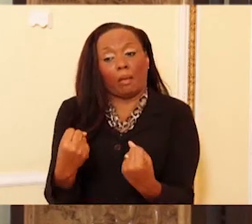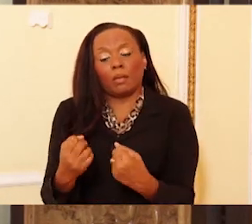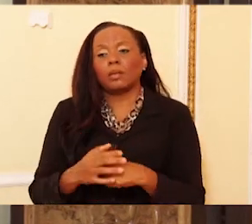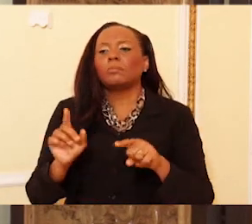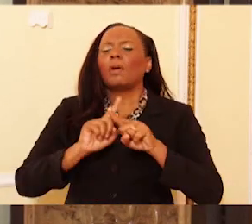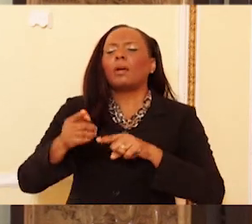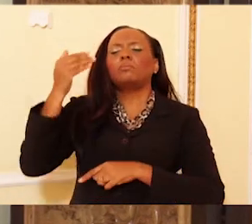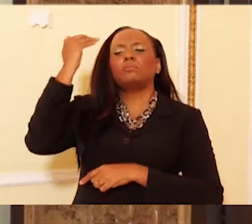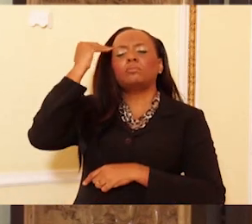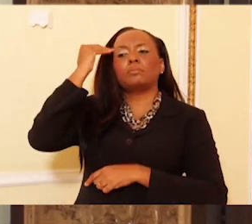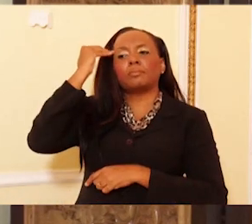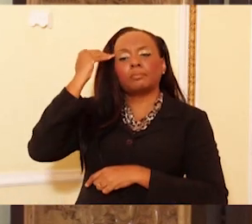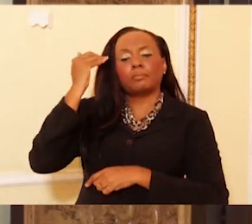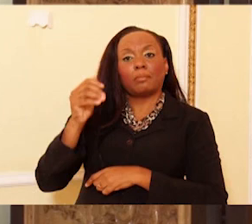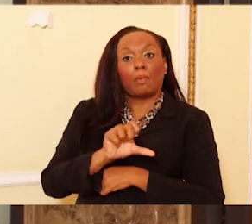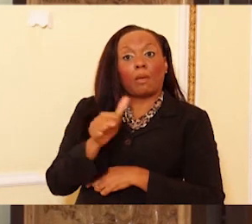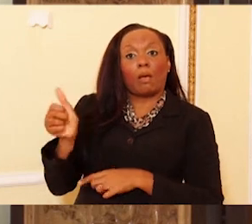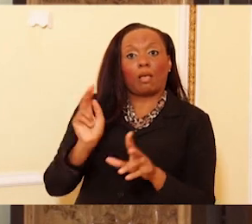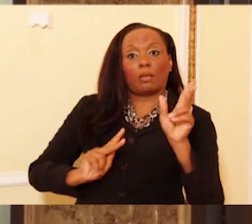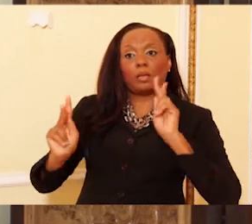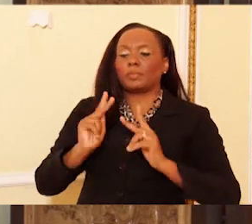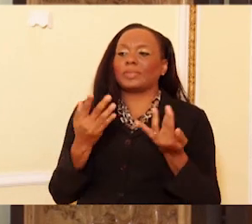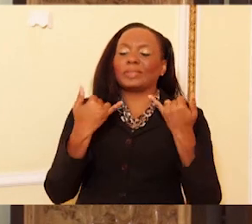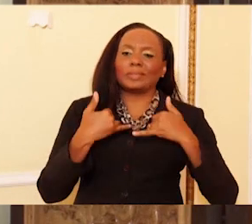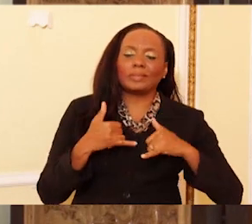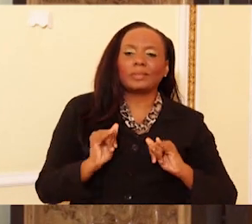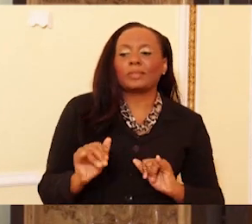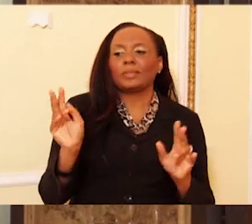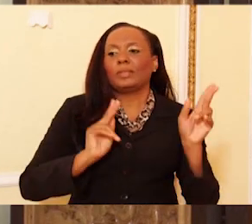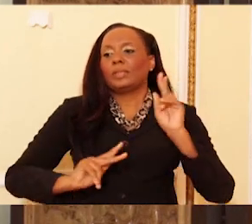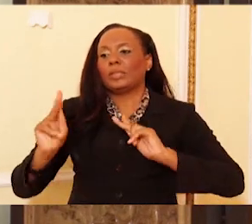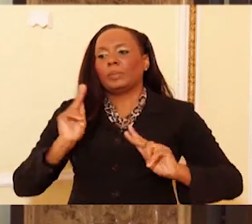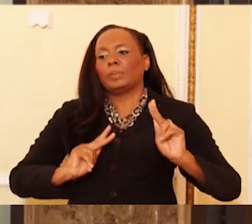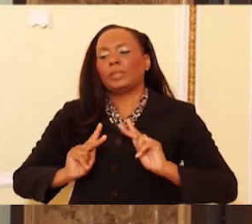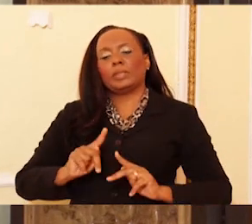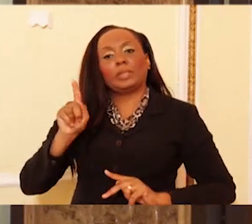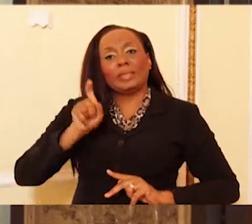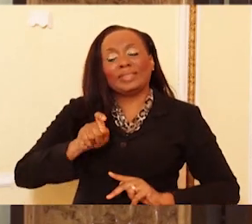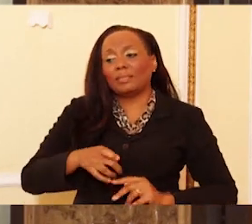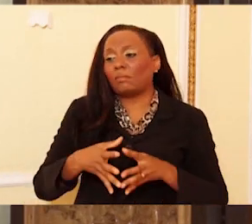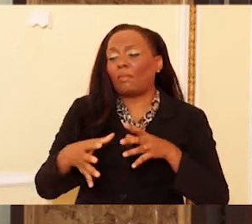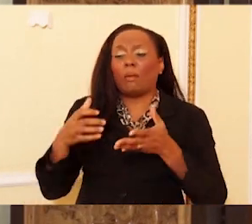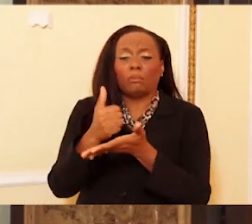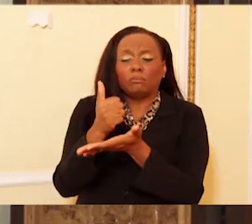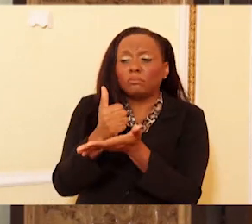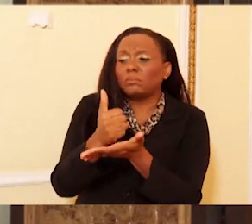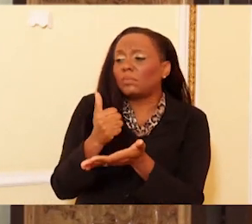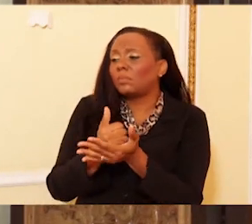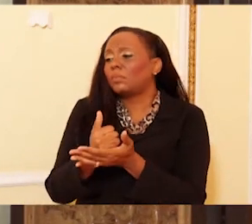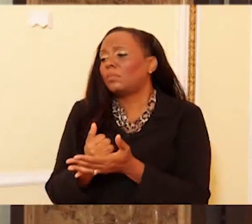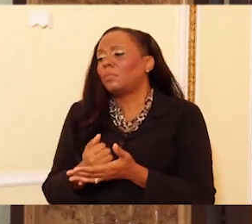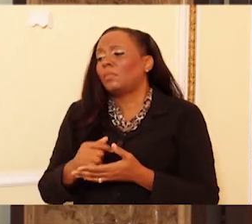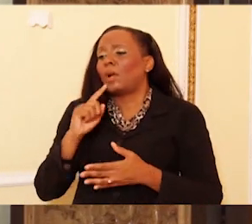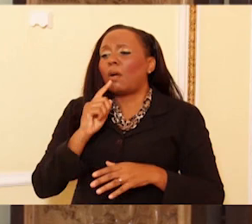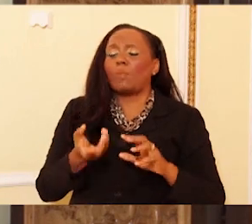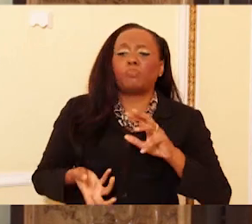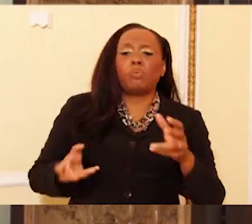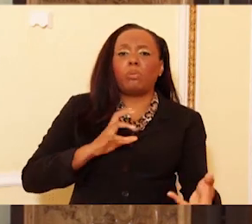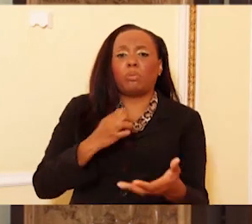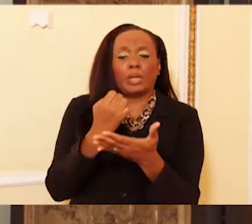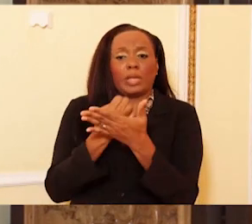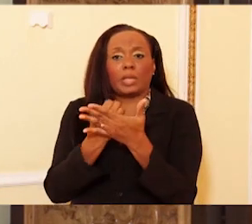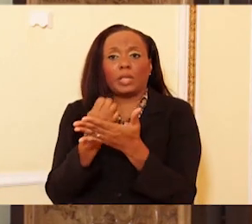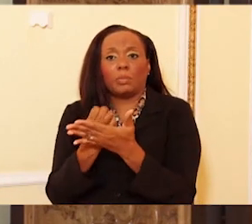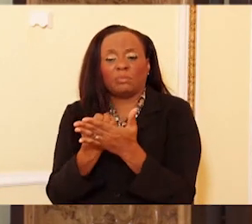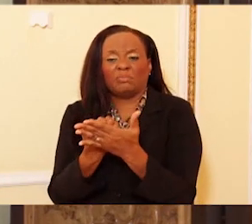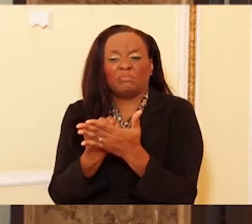also realise that there are still many unknowns as it relates to the enormity of the economic impact